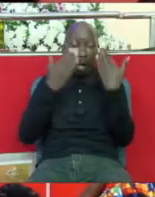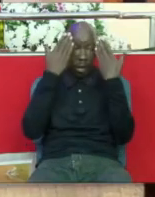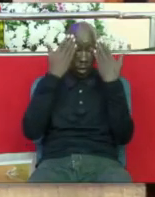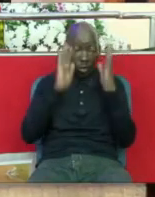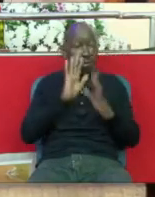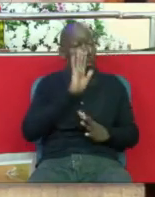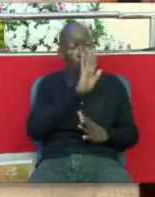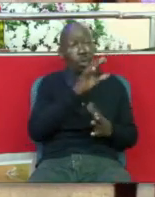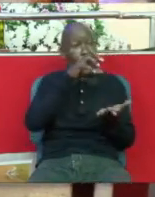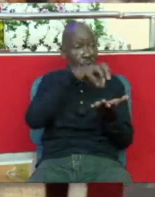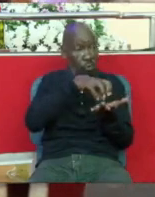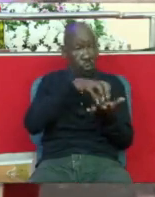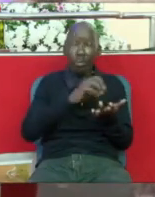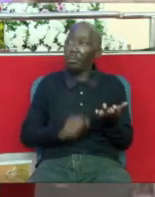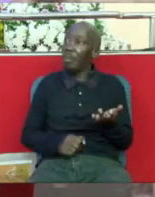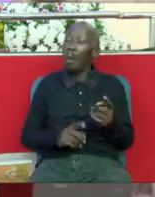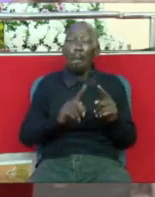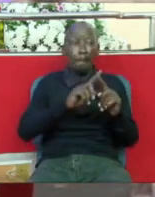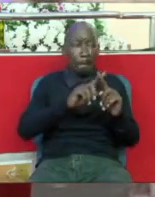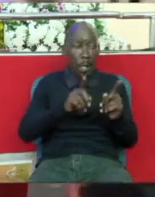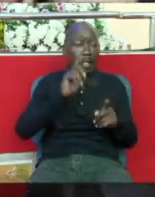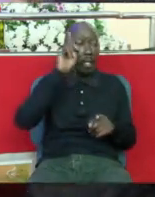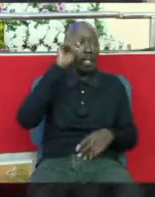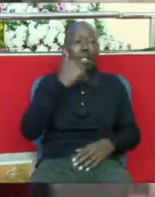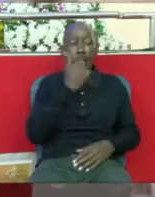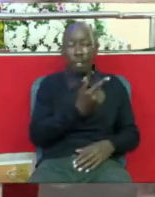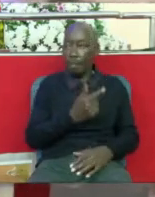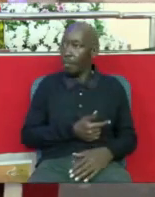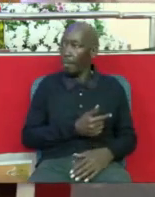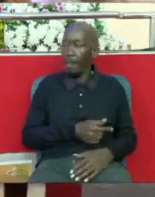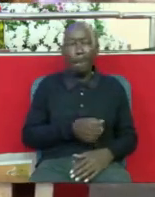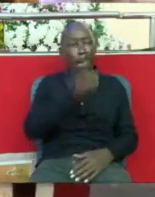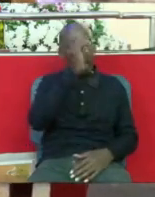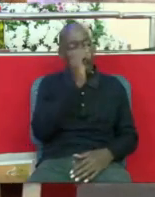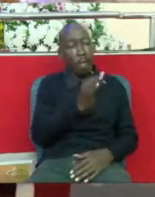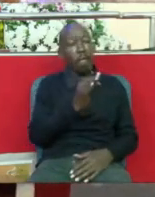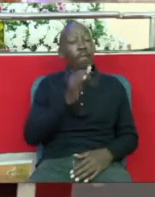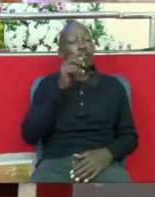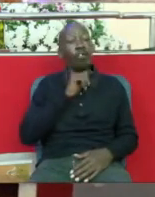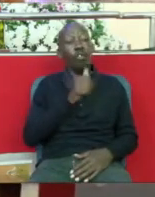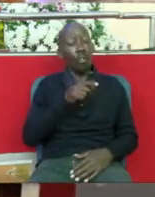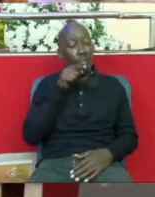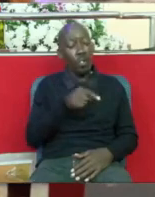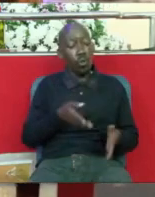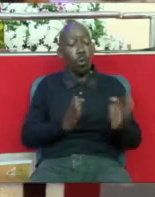situation. But he says, you've not been this way before.